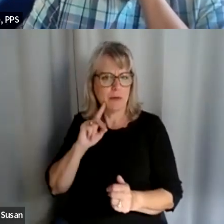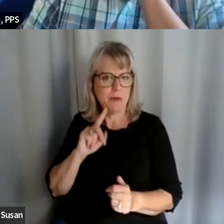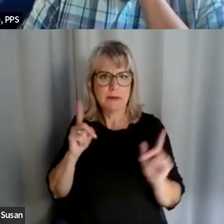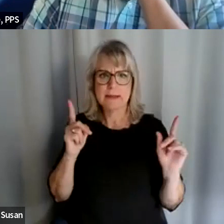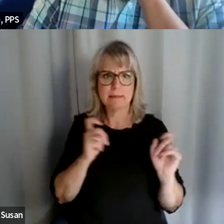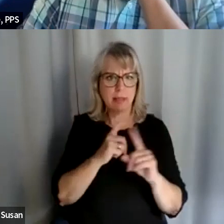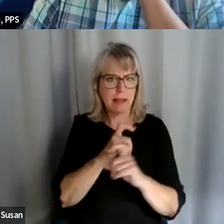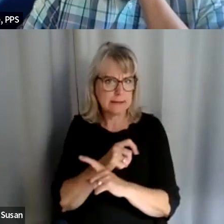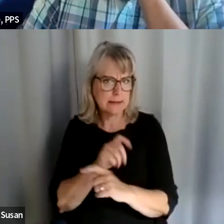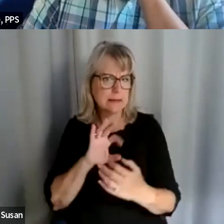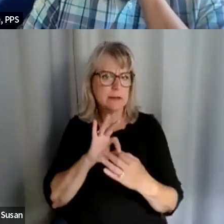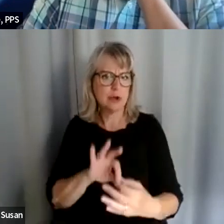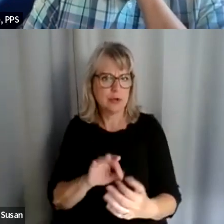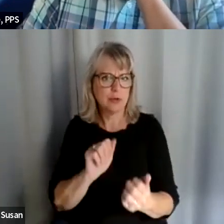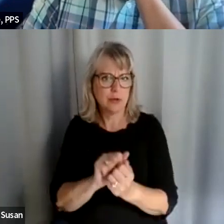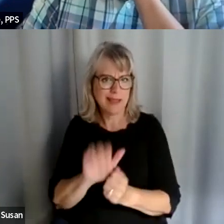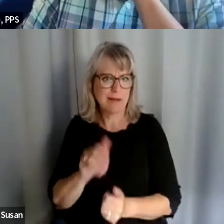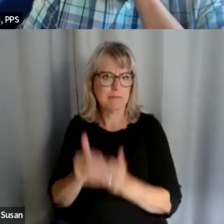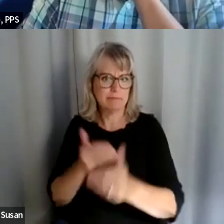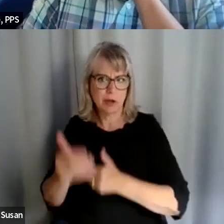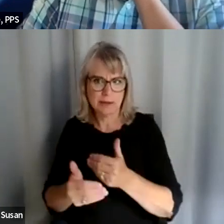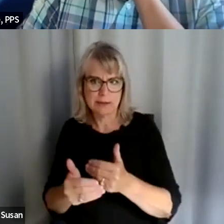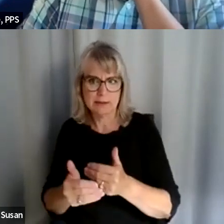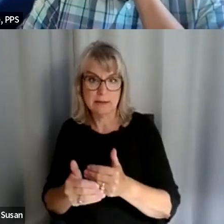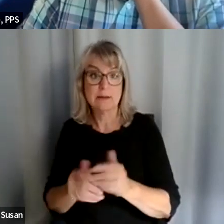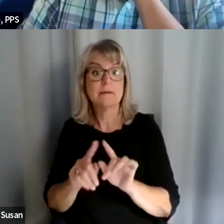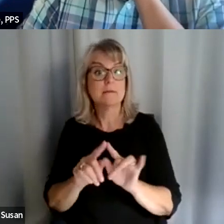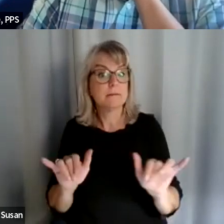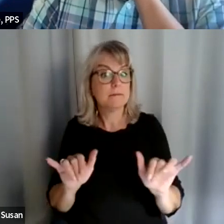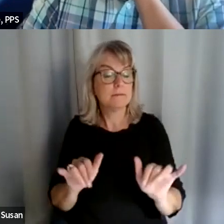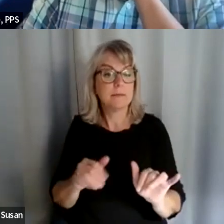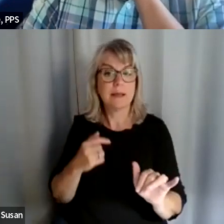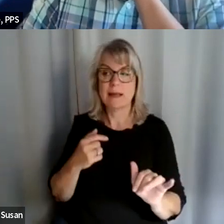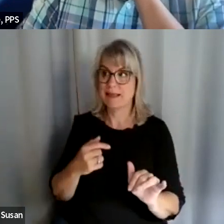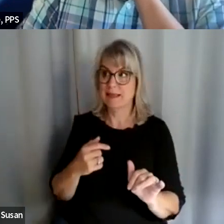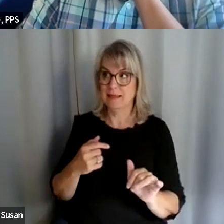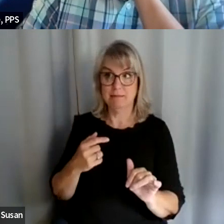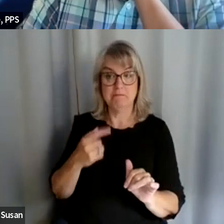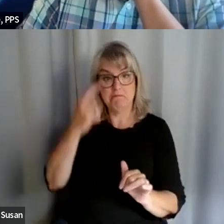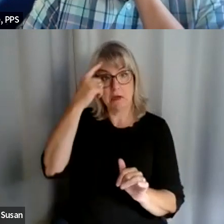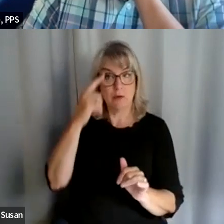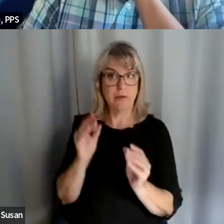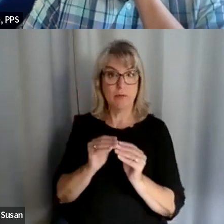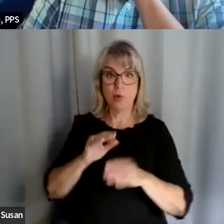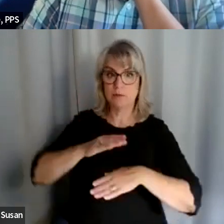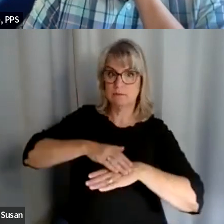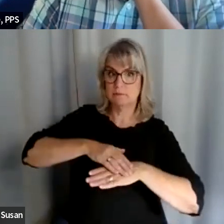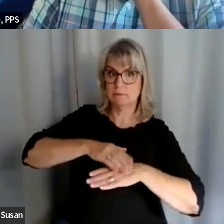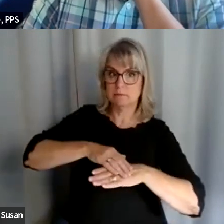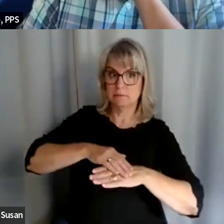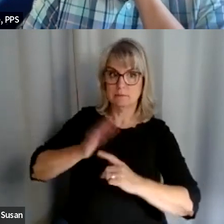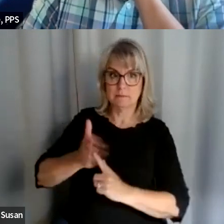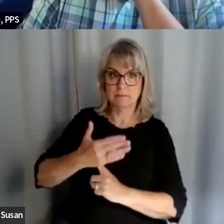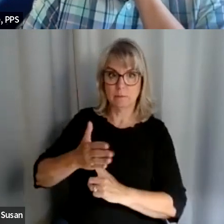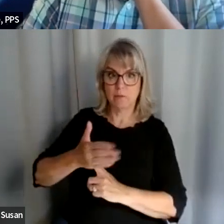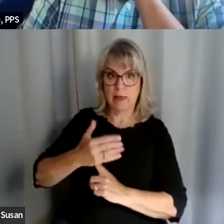complexities associated with this process. And it, I think it raises a few more caution flags, at least for me,